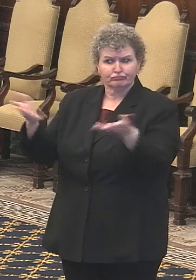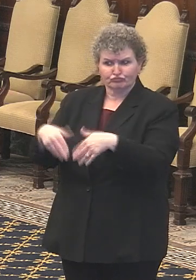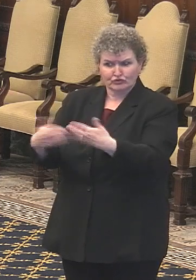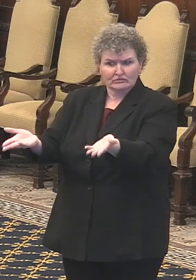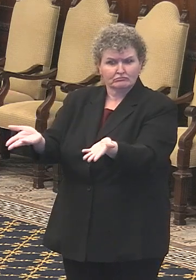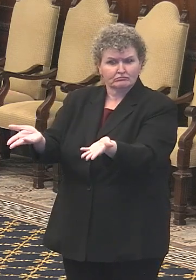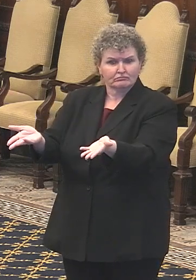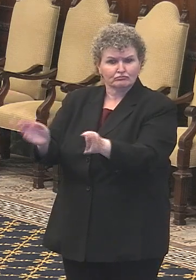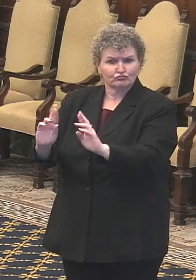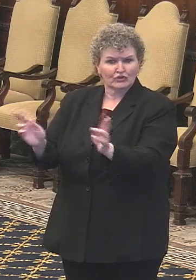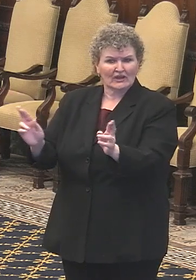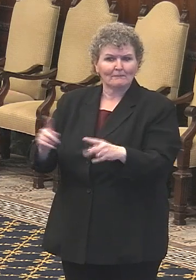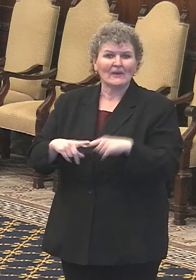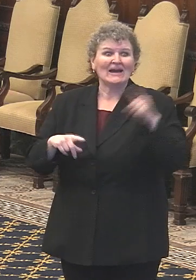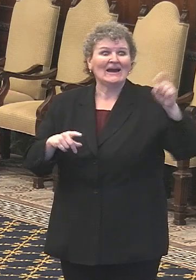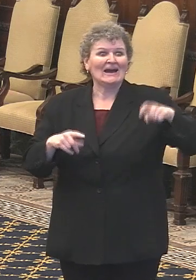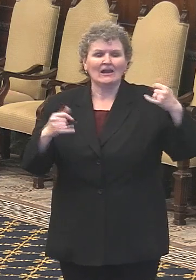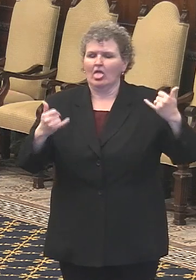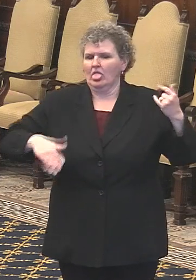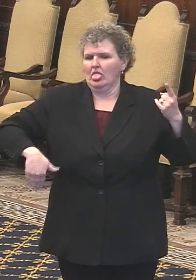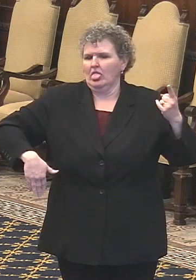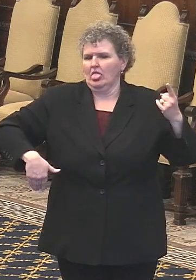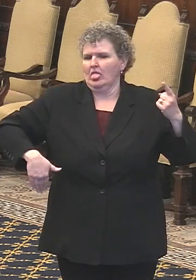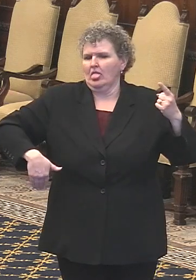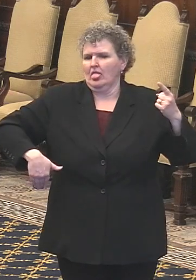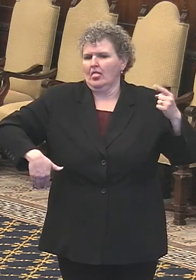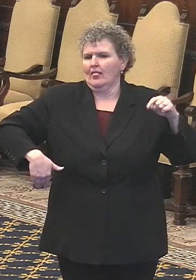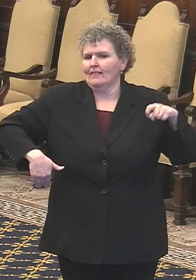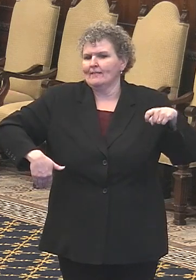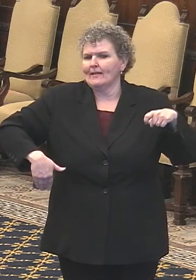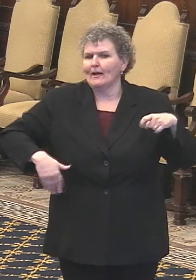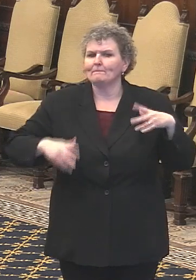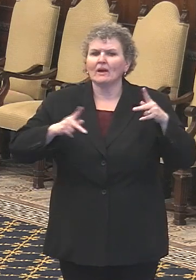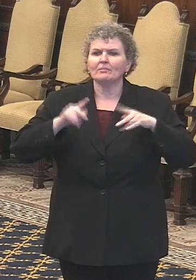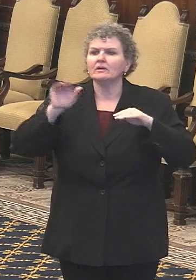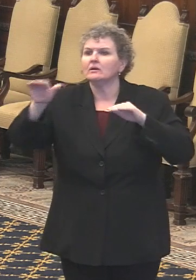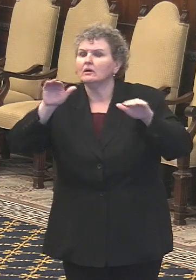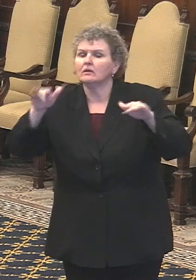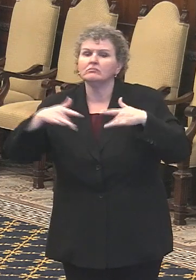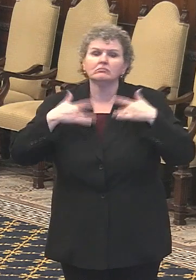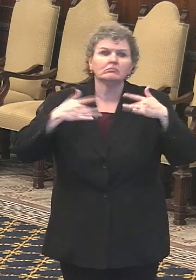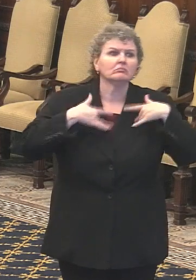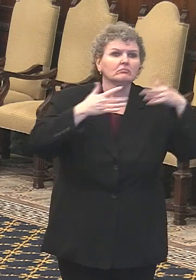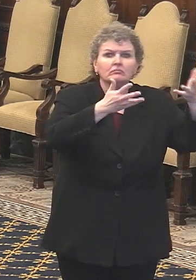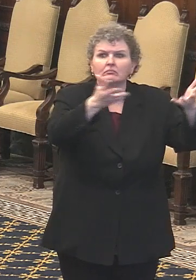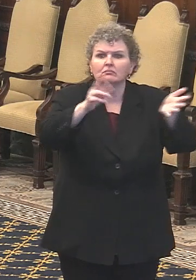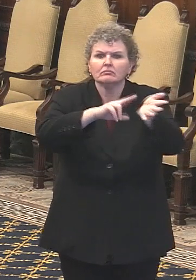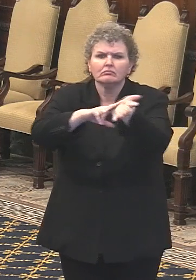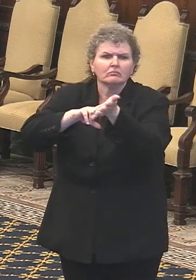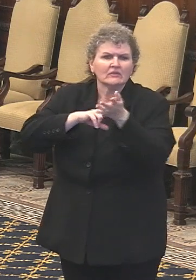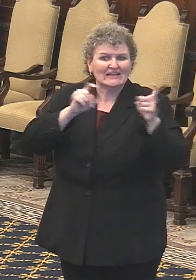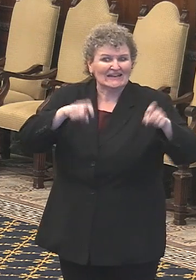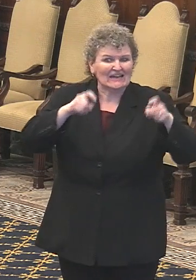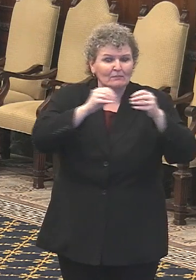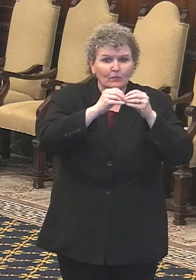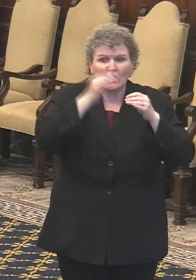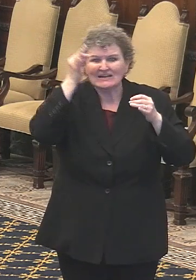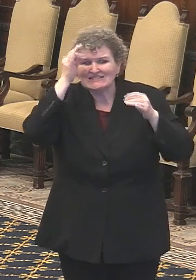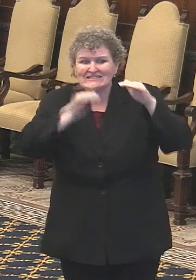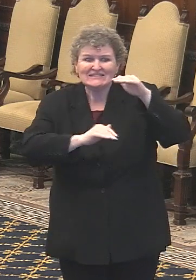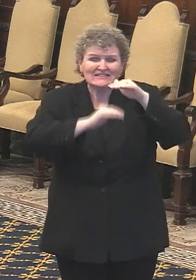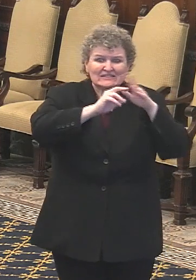that there's a need for it today. We are talking to the hospitals across the region. And if they are at capacity and they feel they need to transfer patients